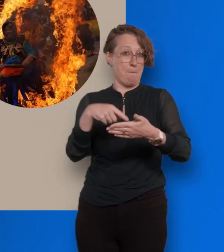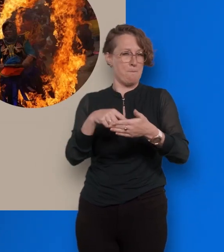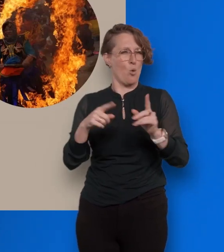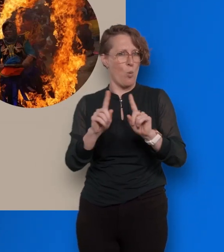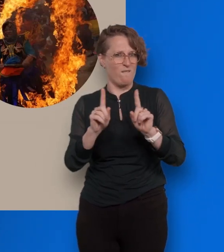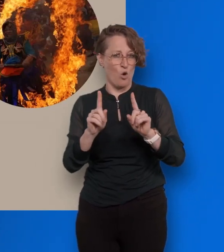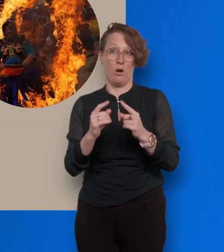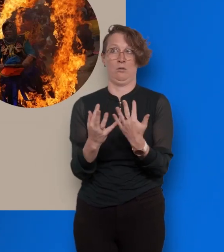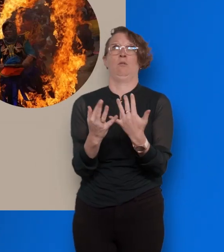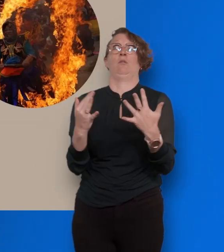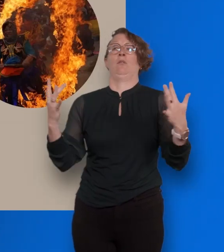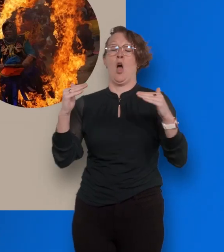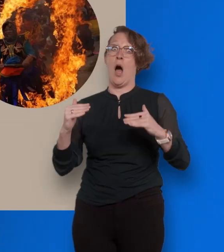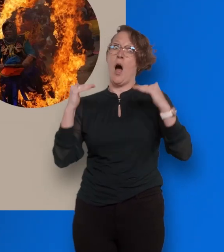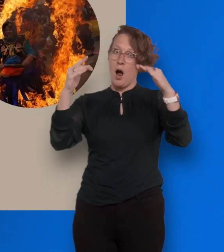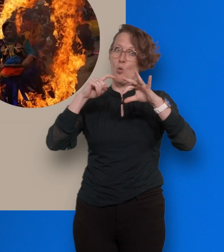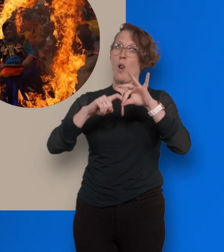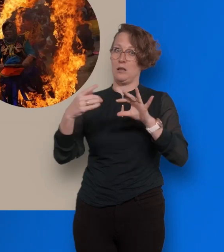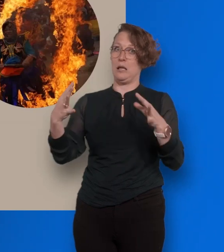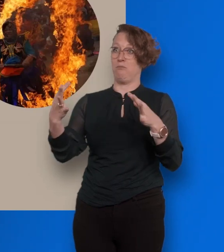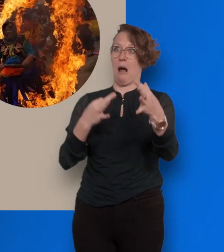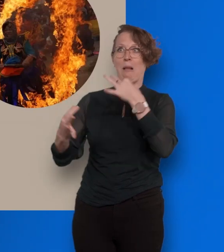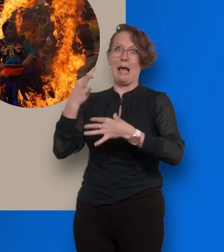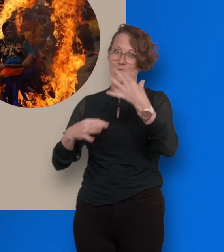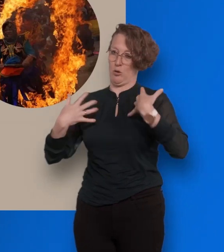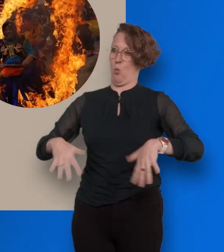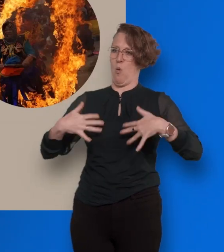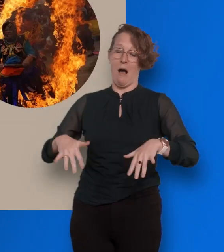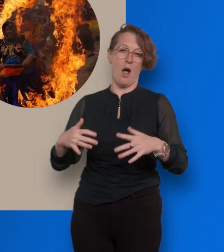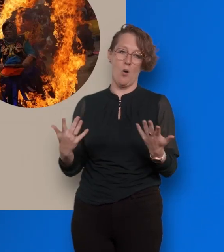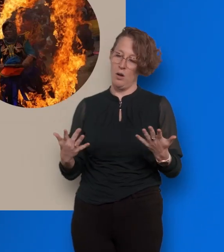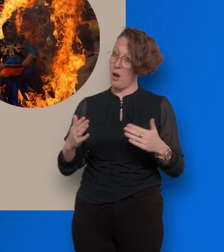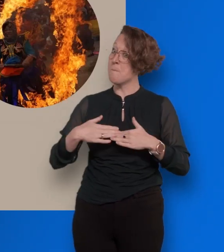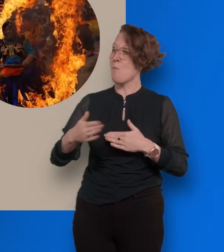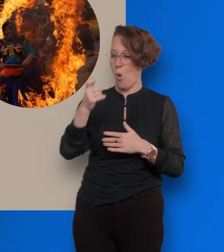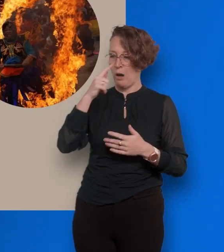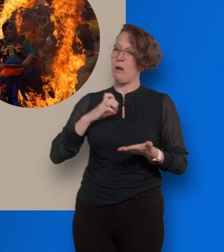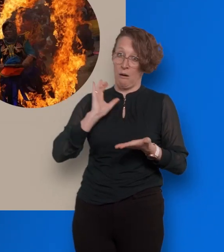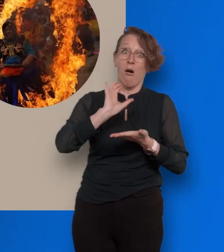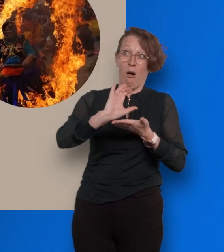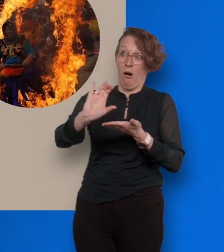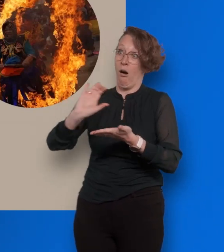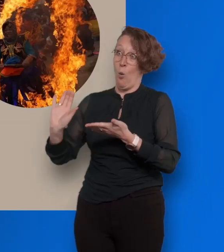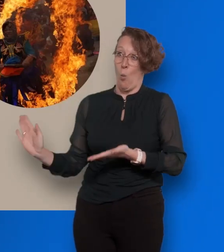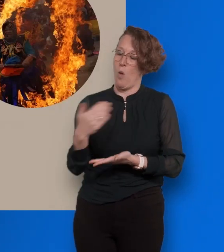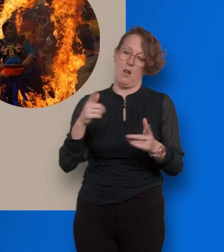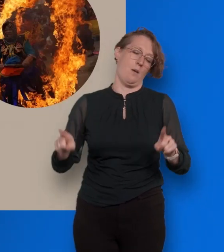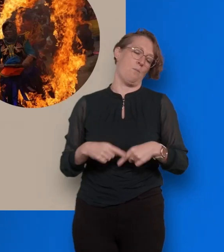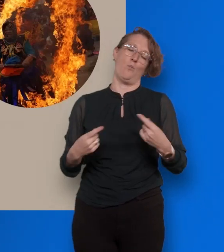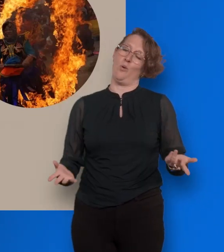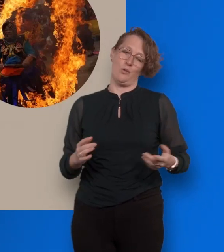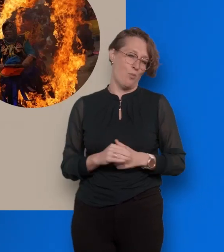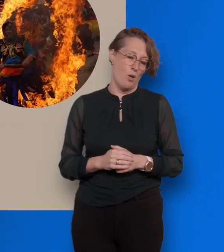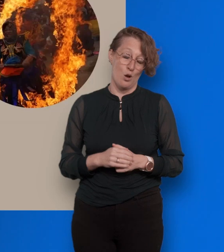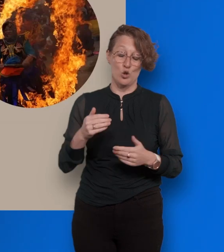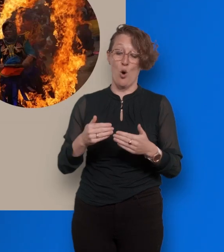received very many high quality applications, far more than we can afford to fund. It required a lot of